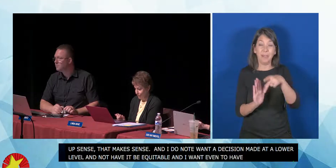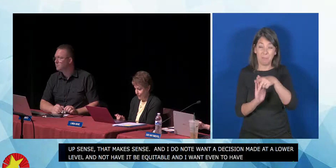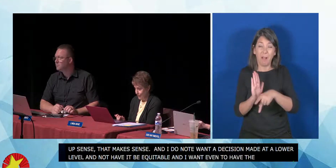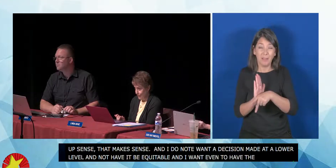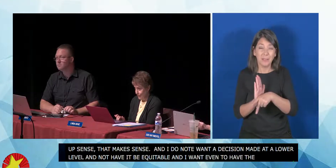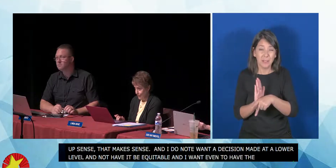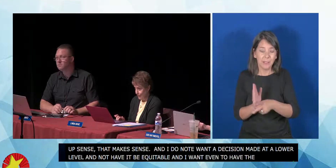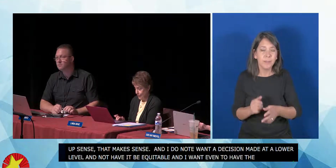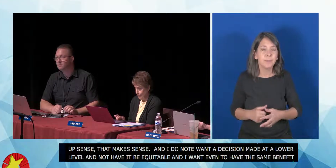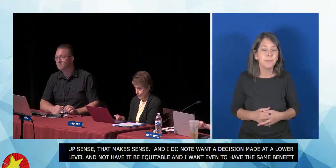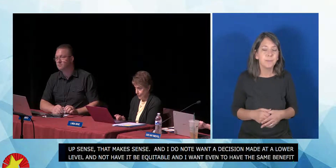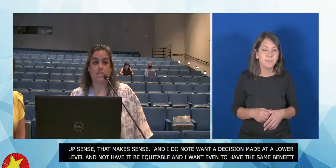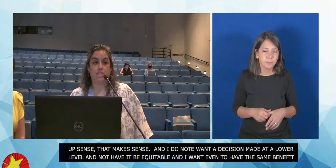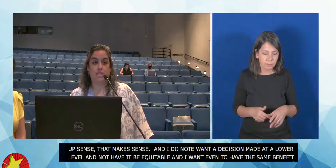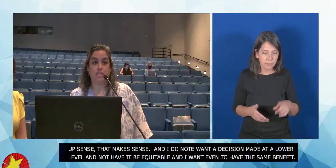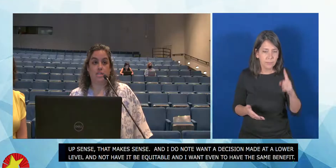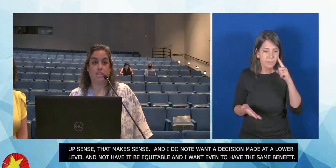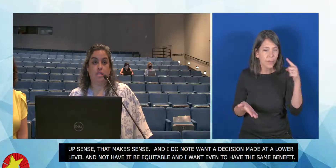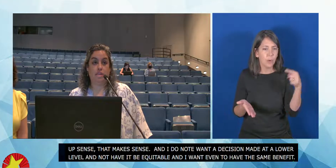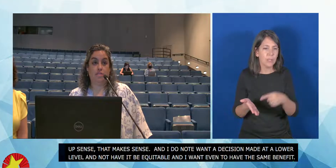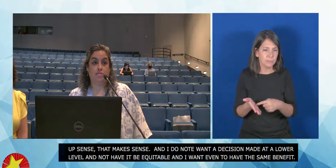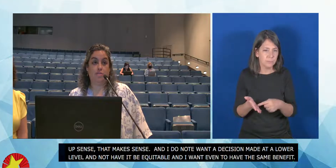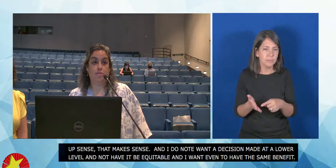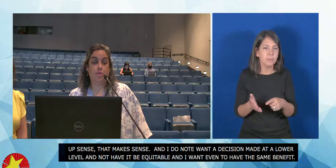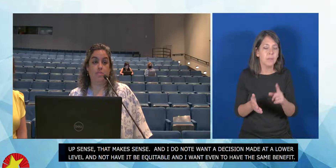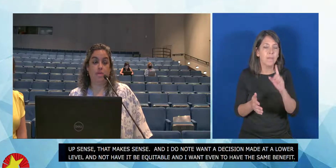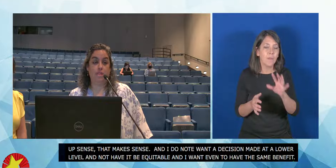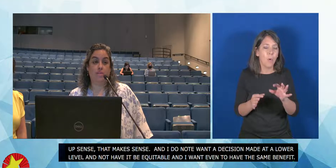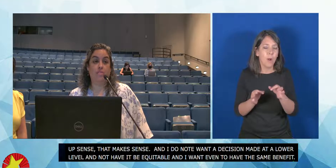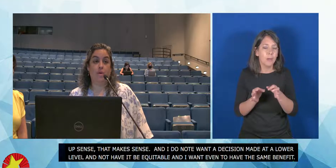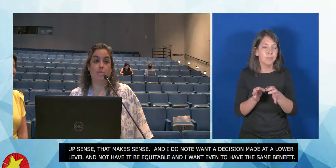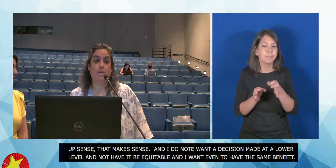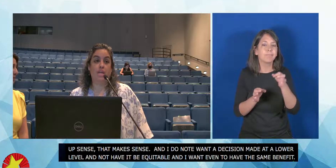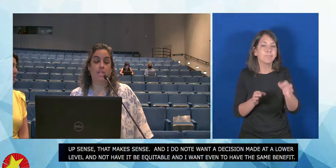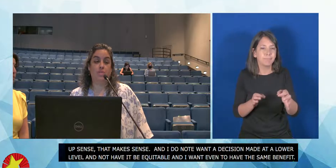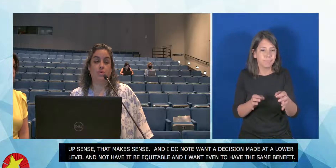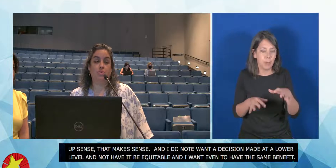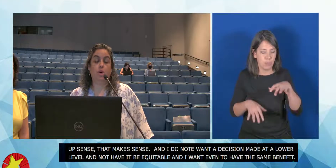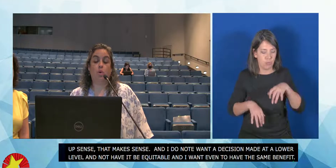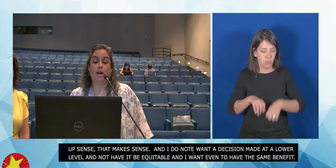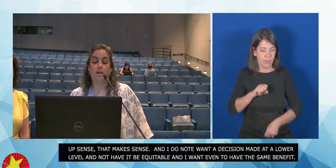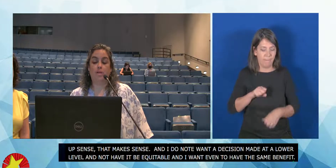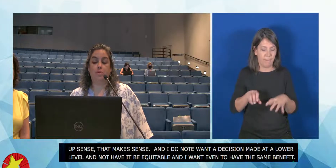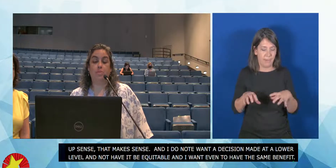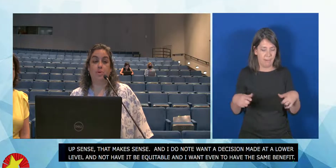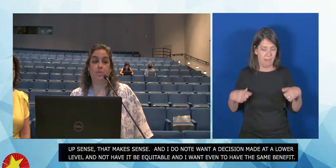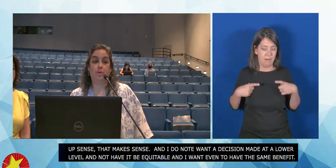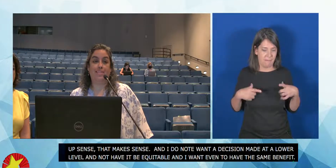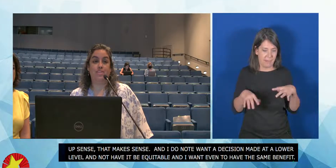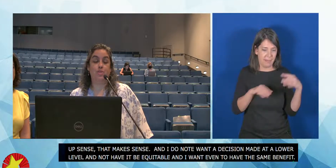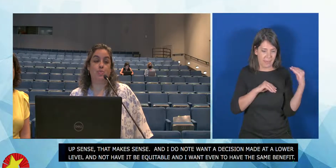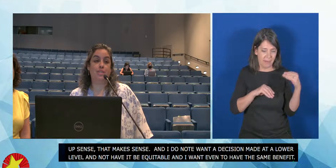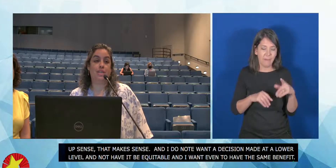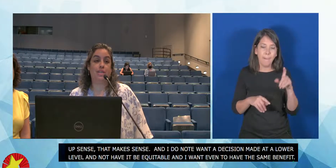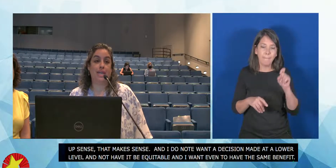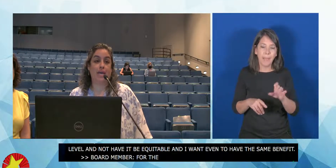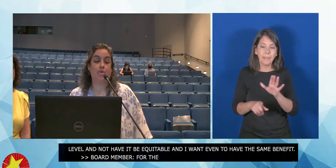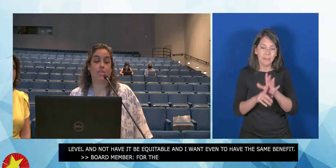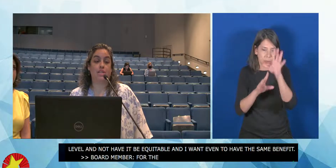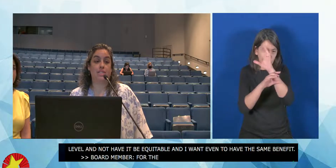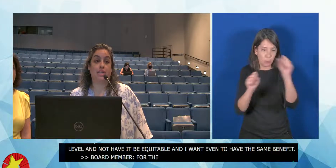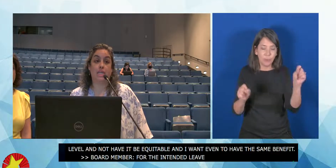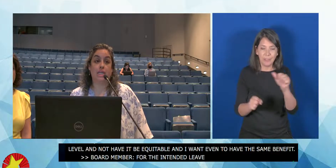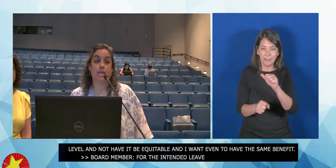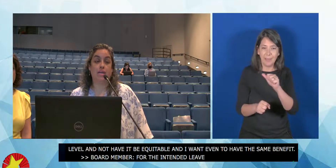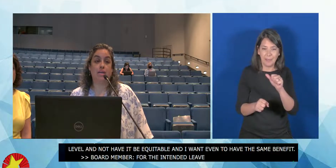So for the extended leave, for bereavement leave, that would be required to be approved by the superintendent and/or